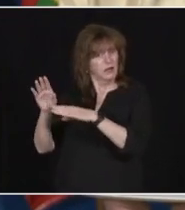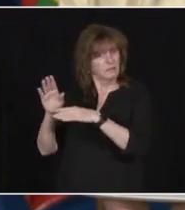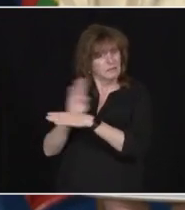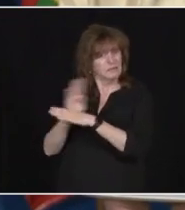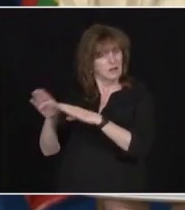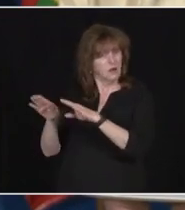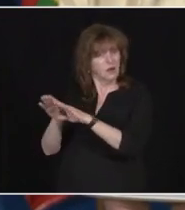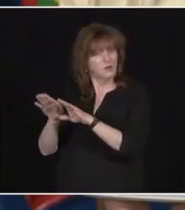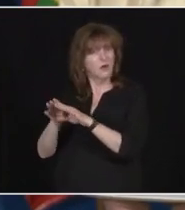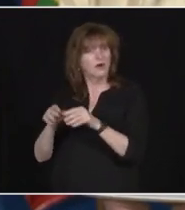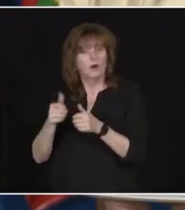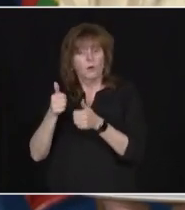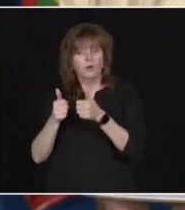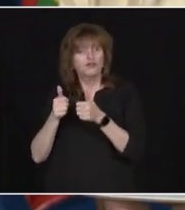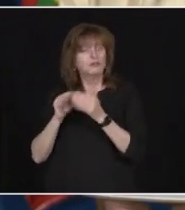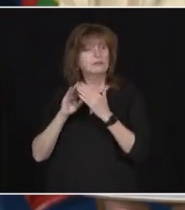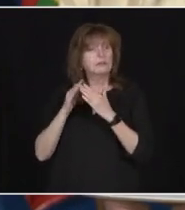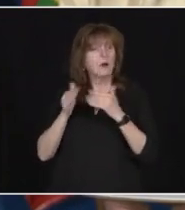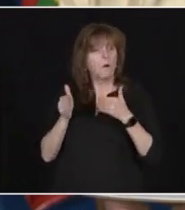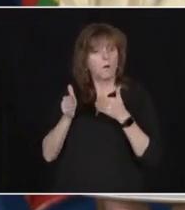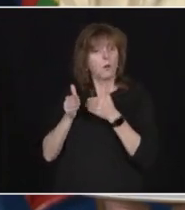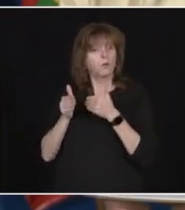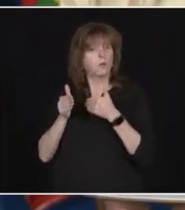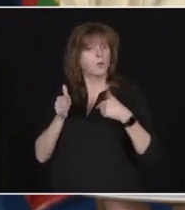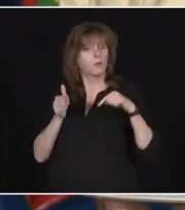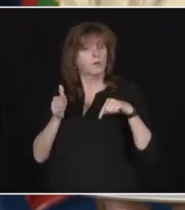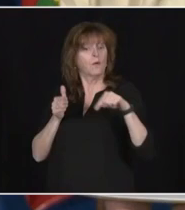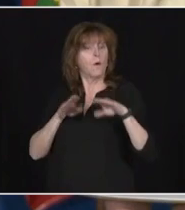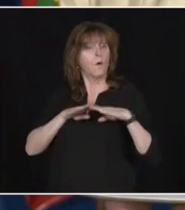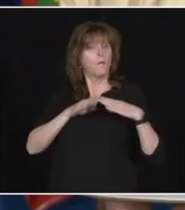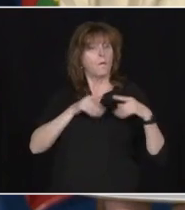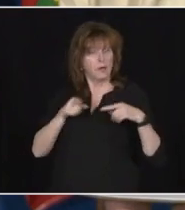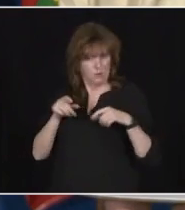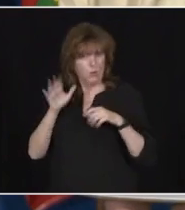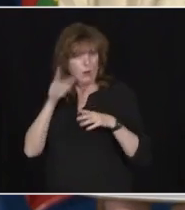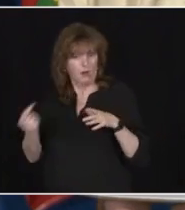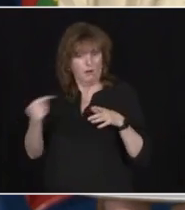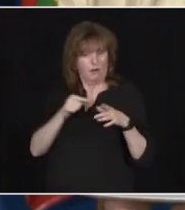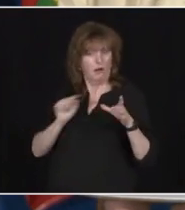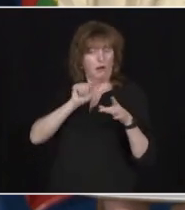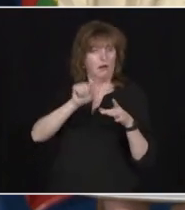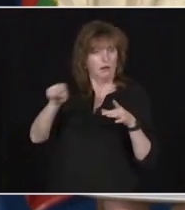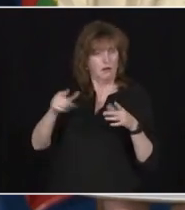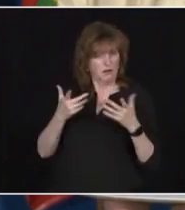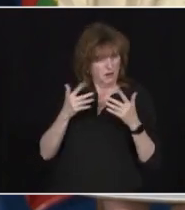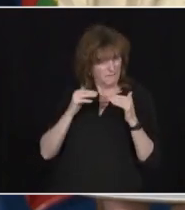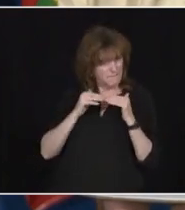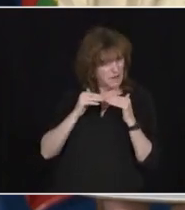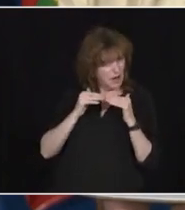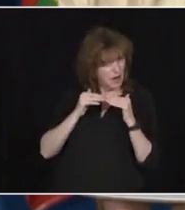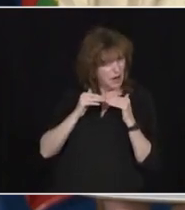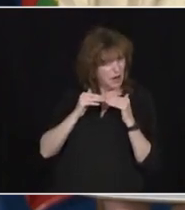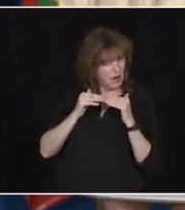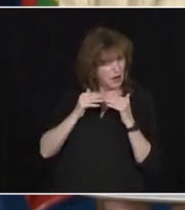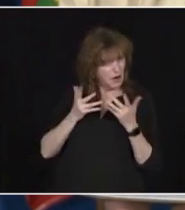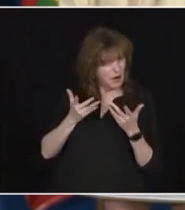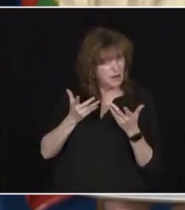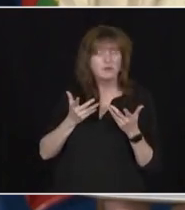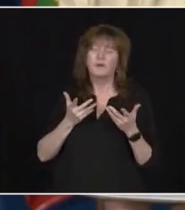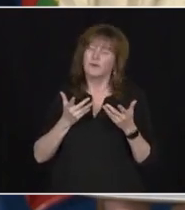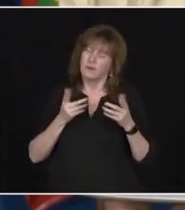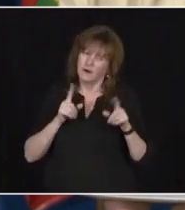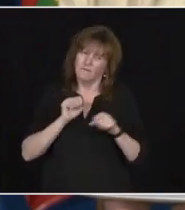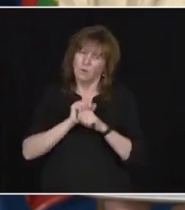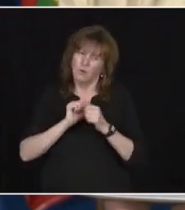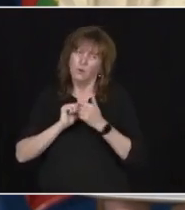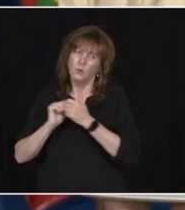Mississauga, and then talk to those people to find out if that's fair. Again, people expect us to work together, and we've been